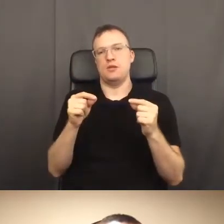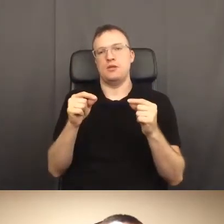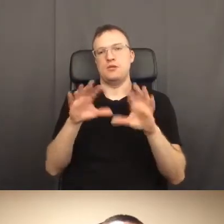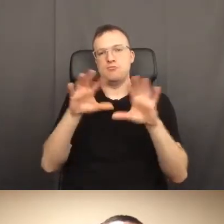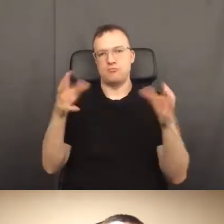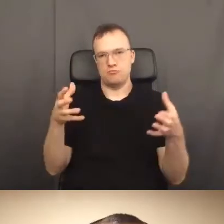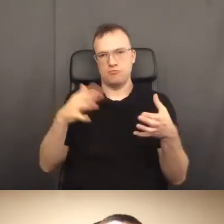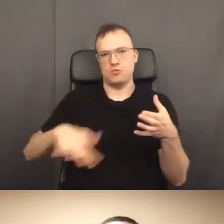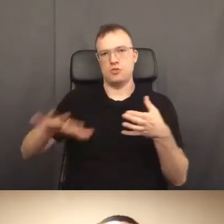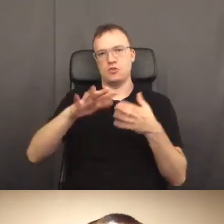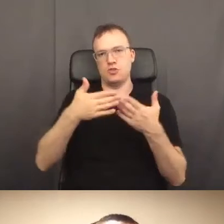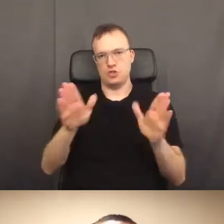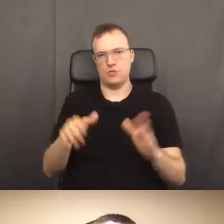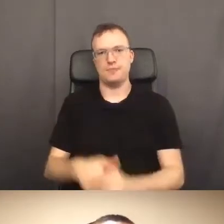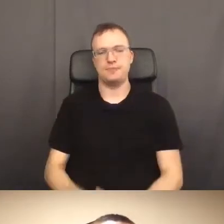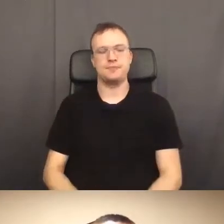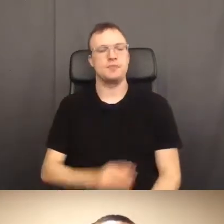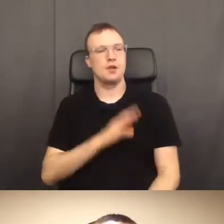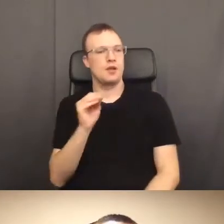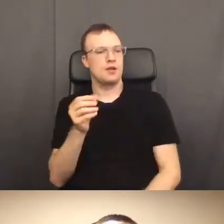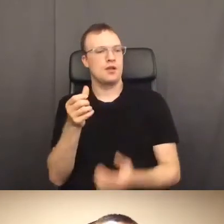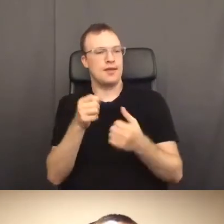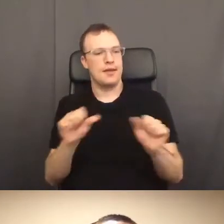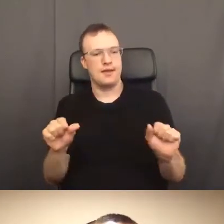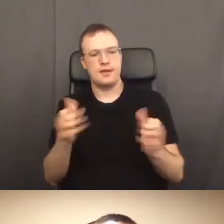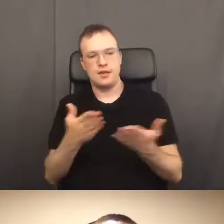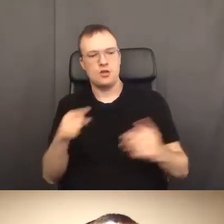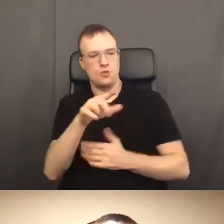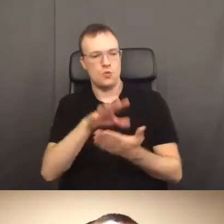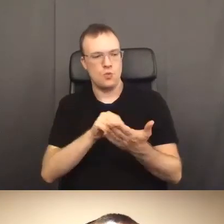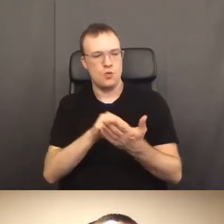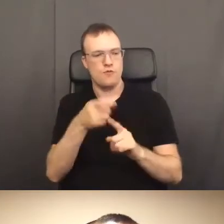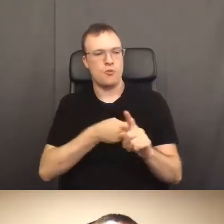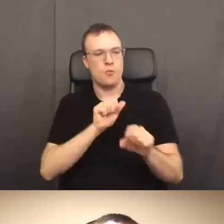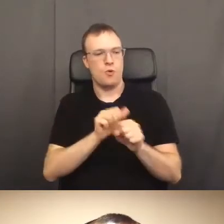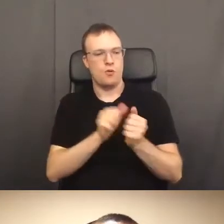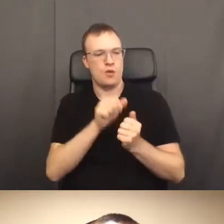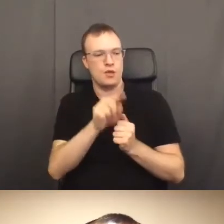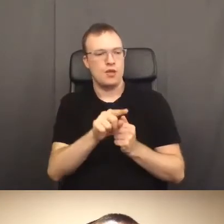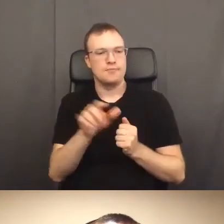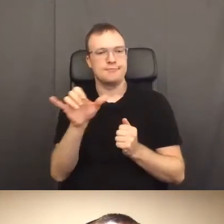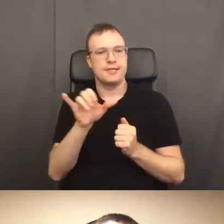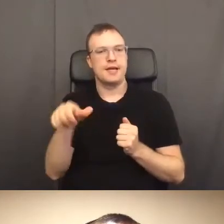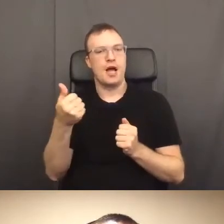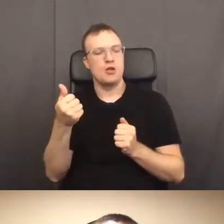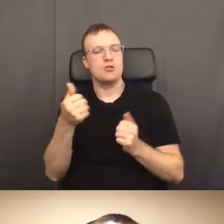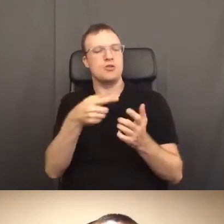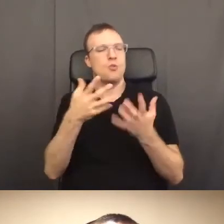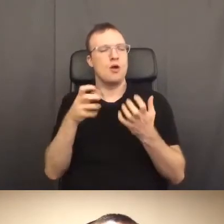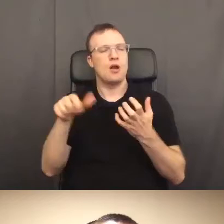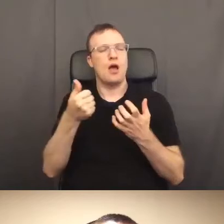Mm-hmm. And is there anything that you learned from like working with him that you would like other filmmakers to know about working with